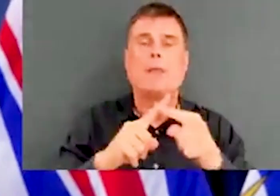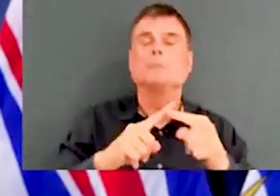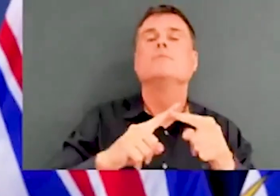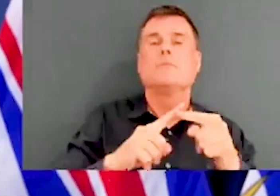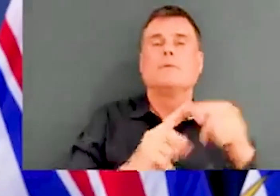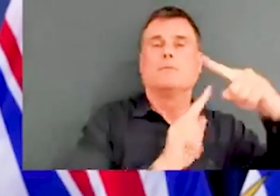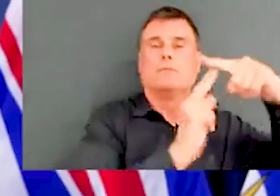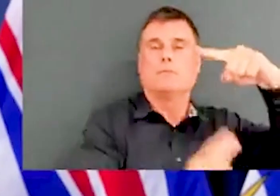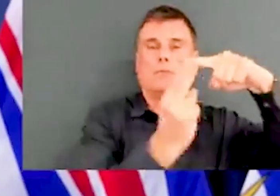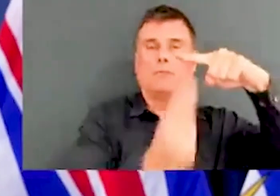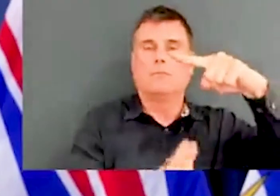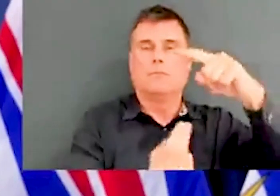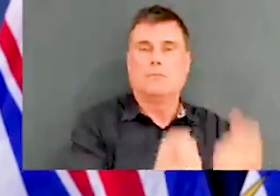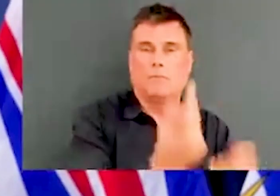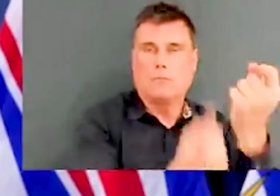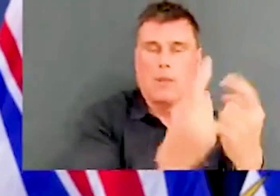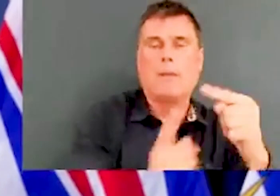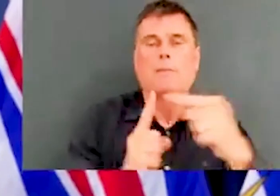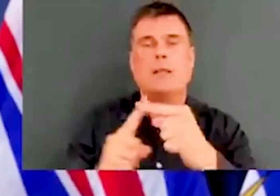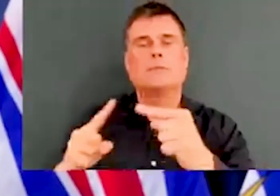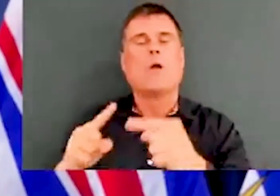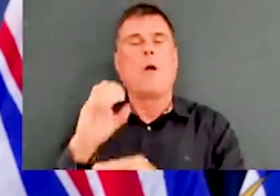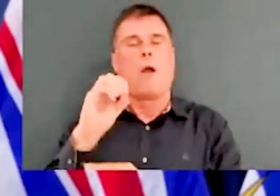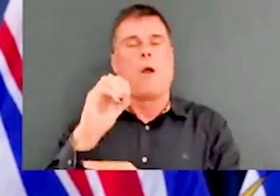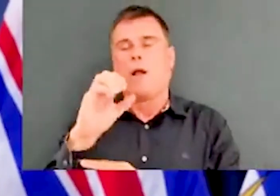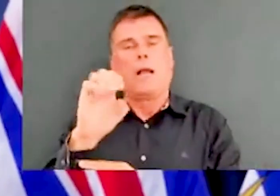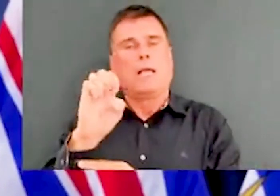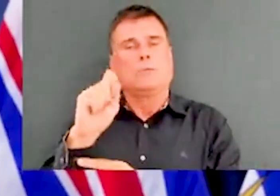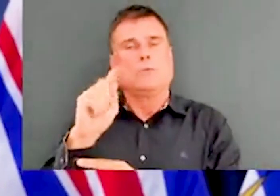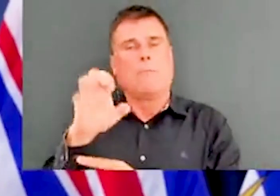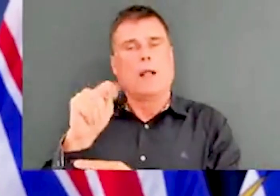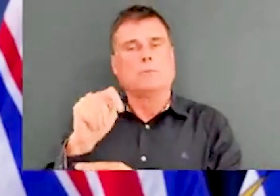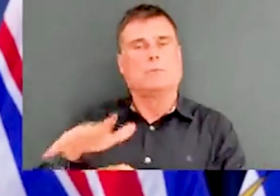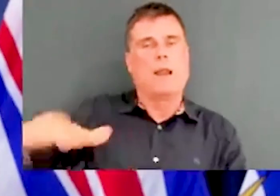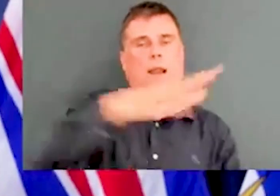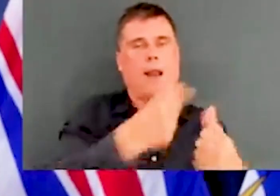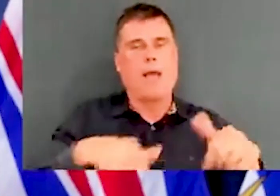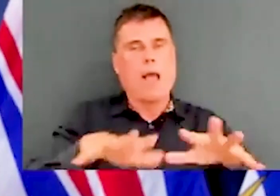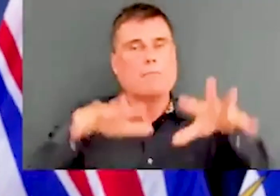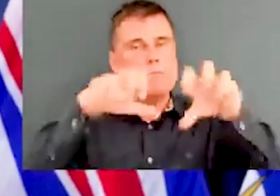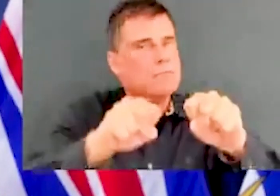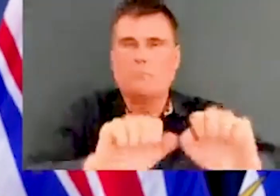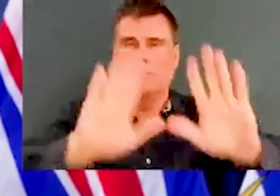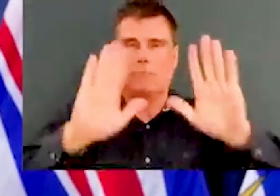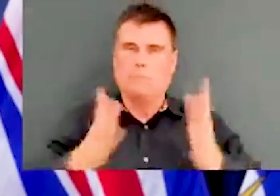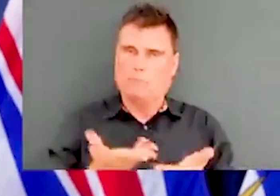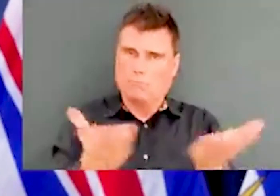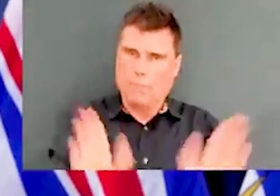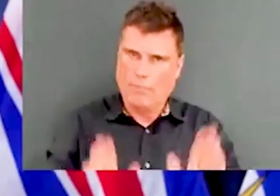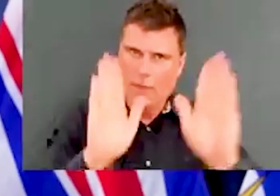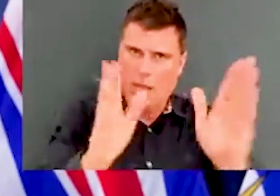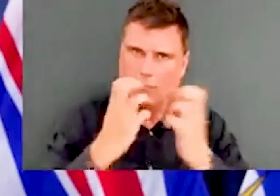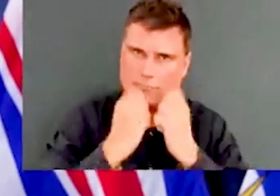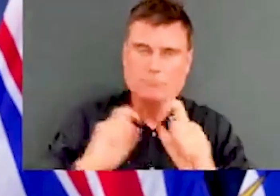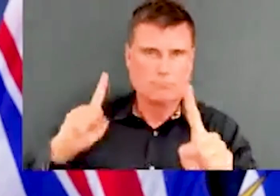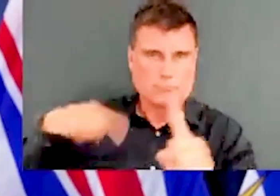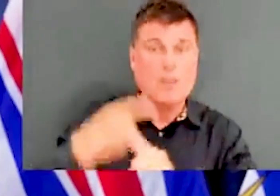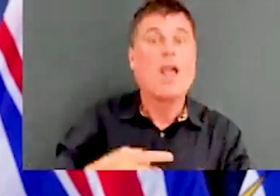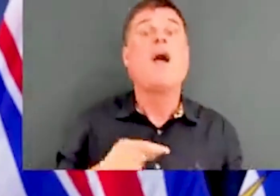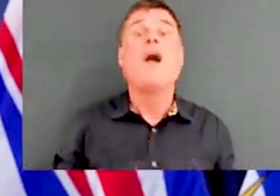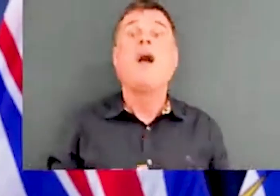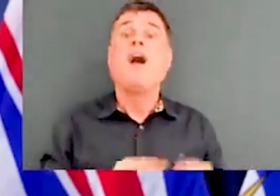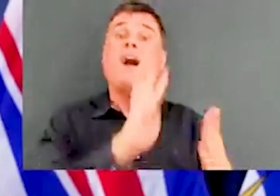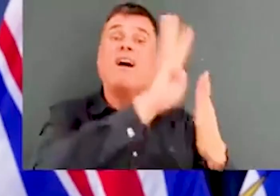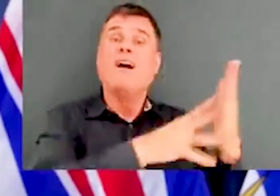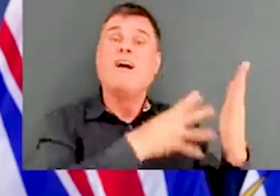Columbians first and eliminates outdated and inefficient fossil fuel subsidies. This overhaul